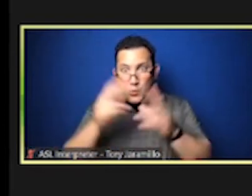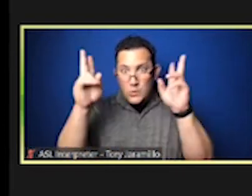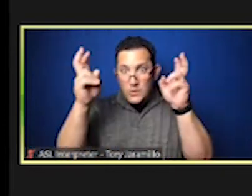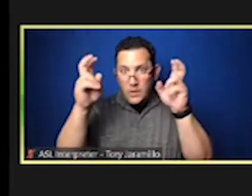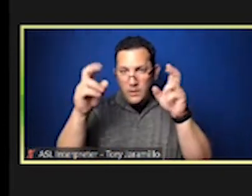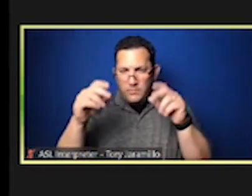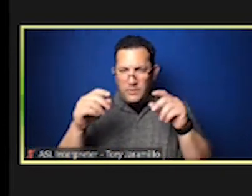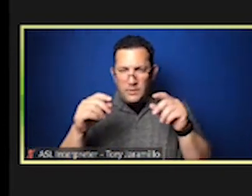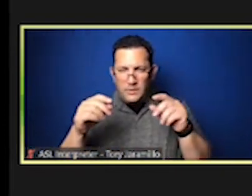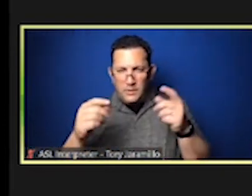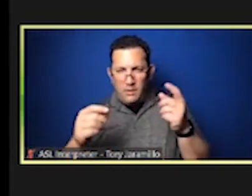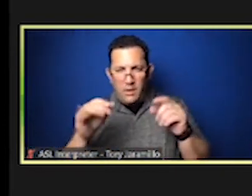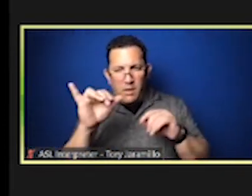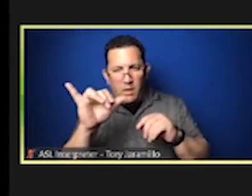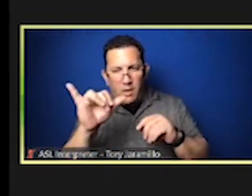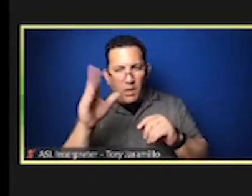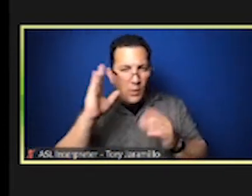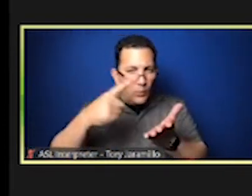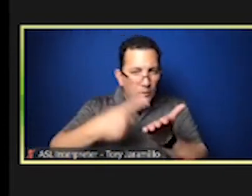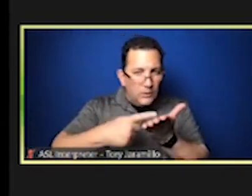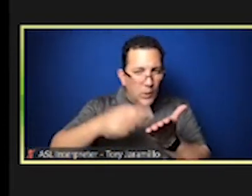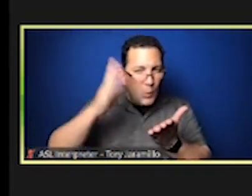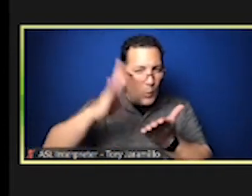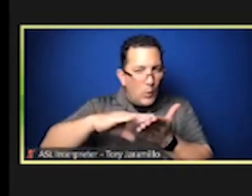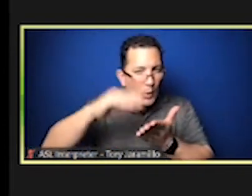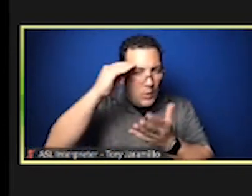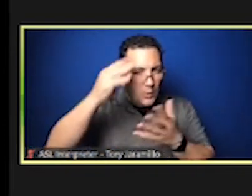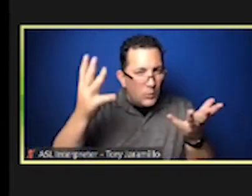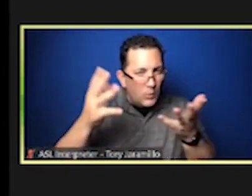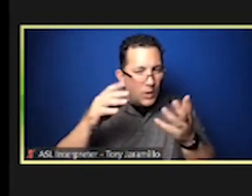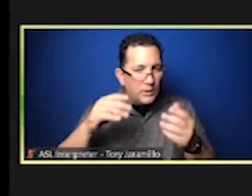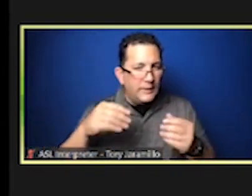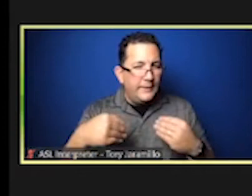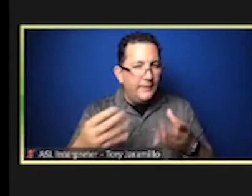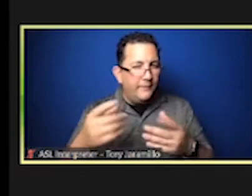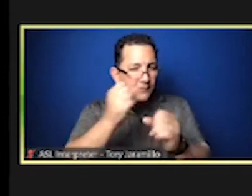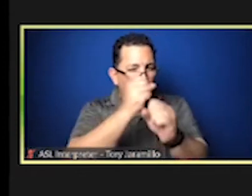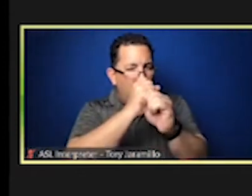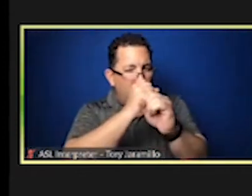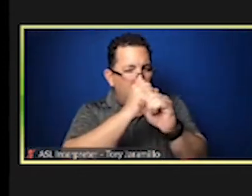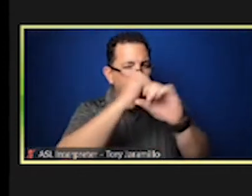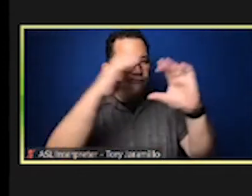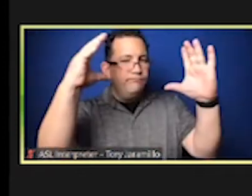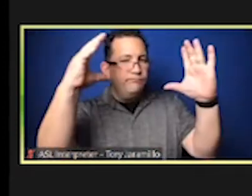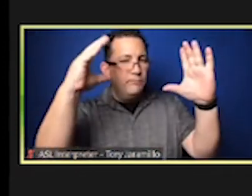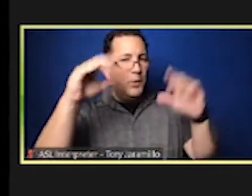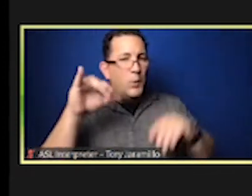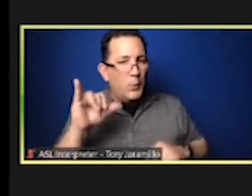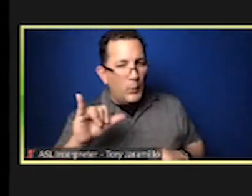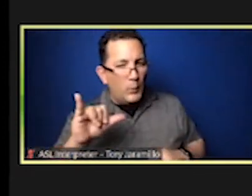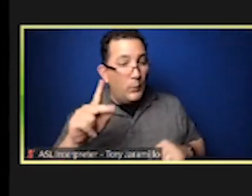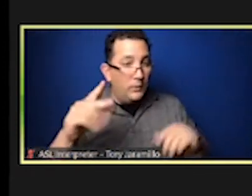Upon conclusion of the brief warm-up, students move into the direct instruction.